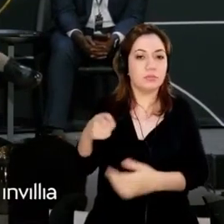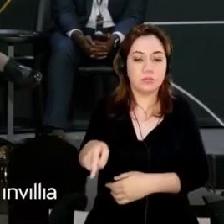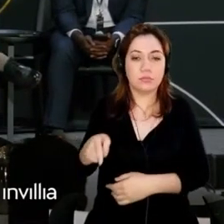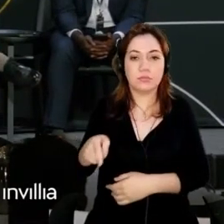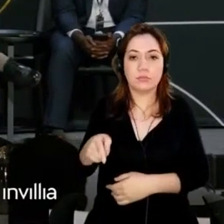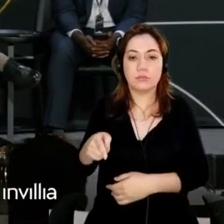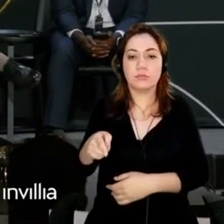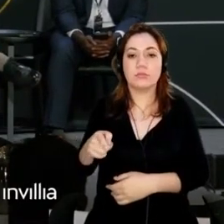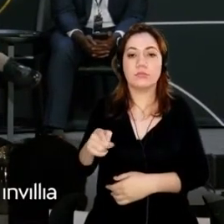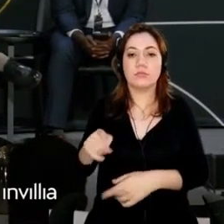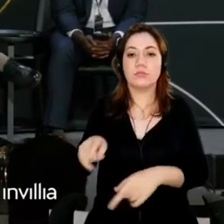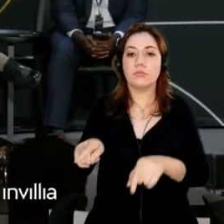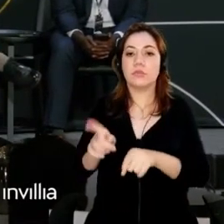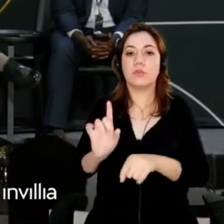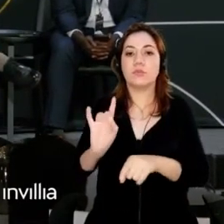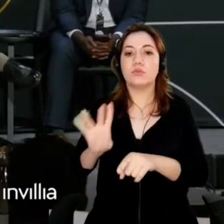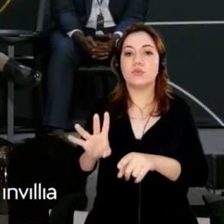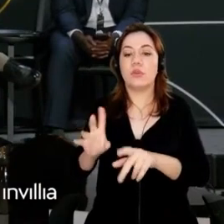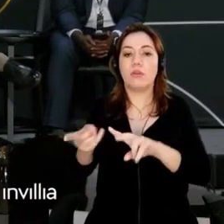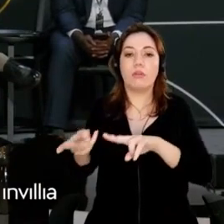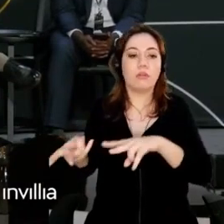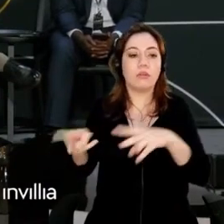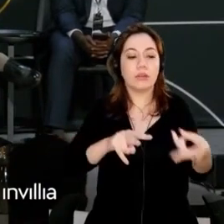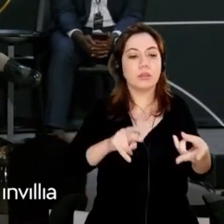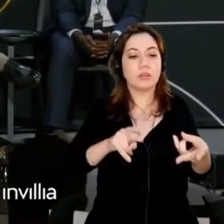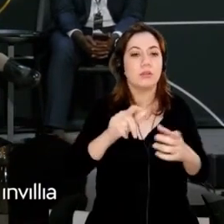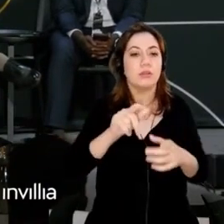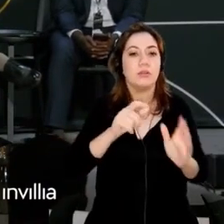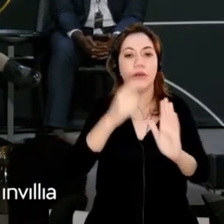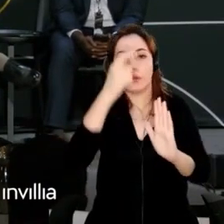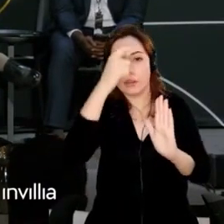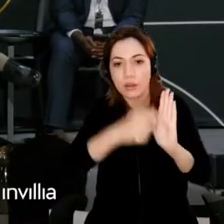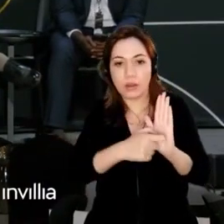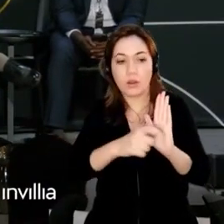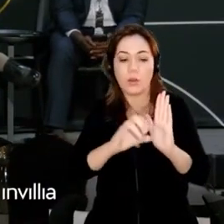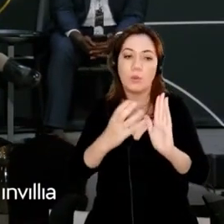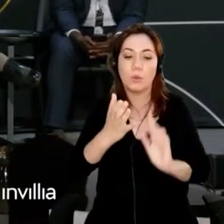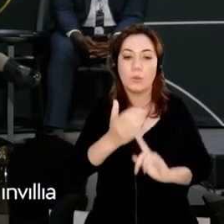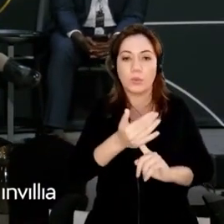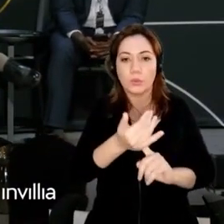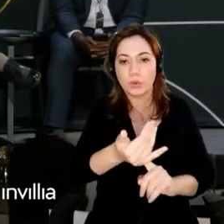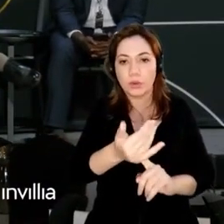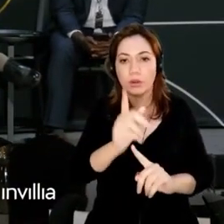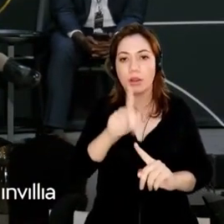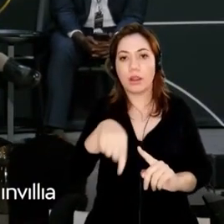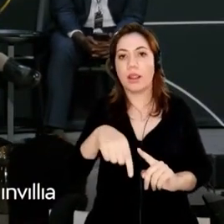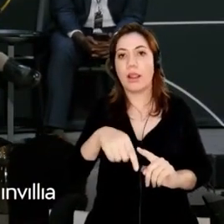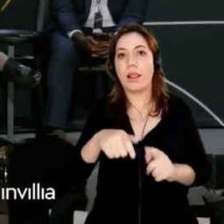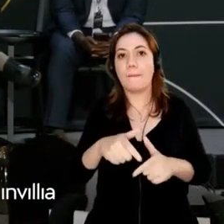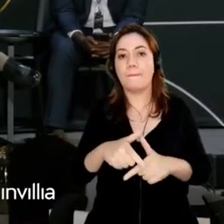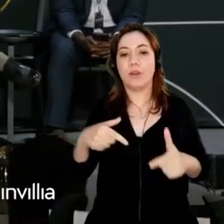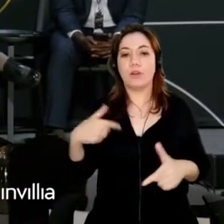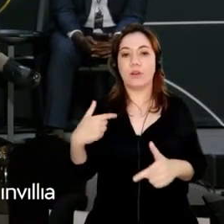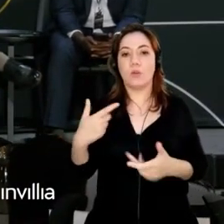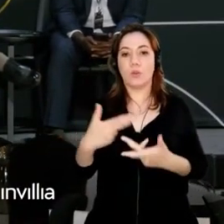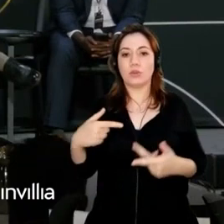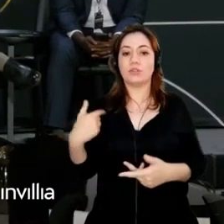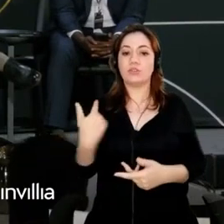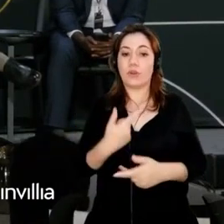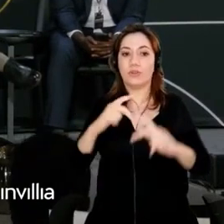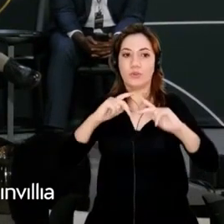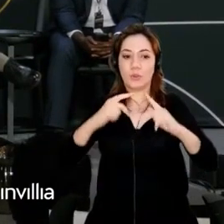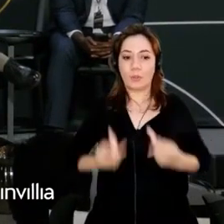transfer to AI or to the technology big parts of what makes us human beings, you know?